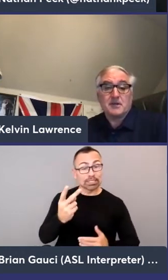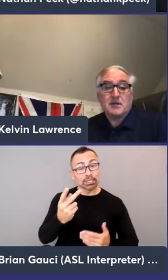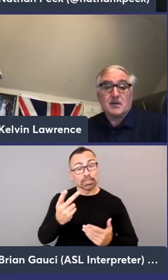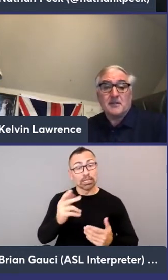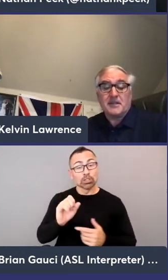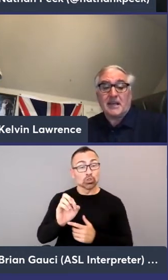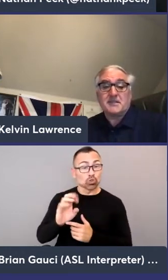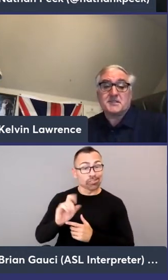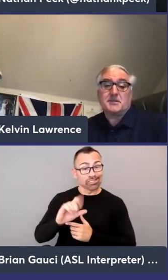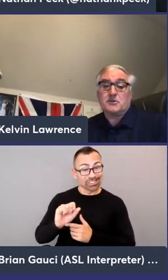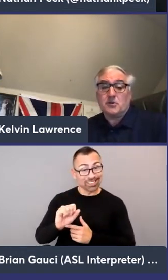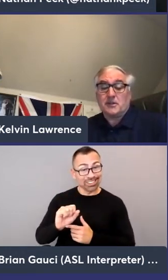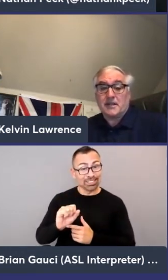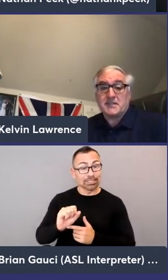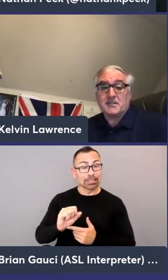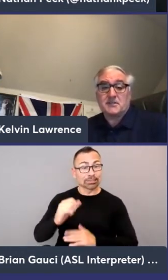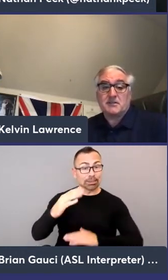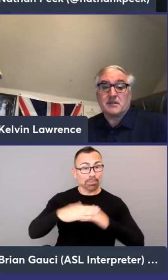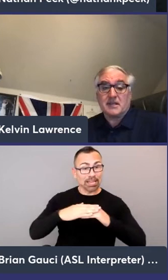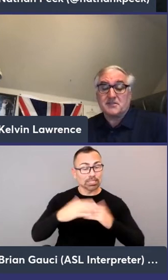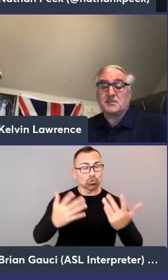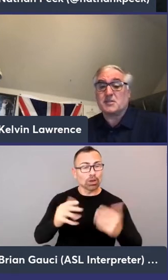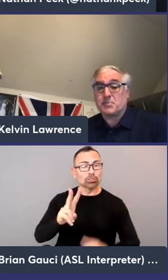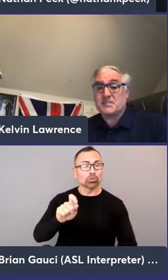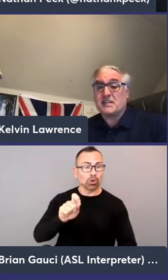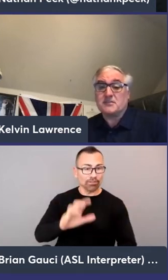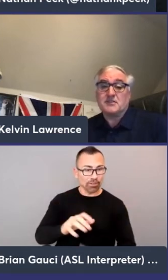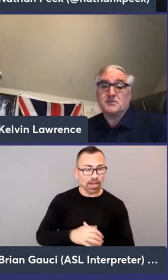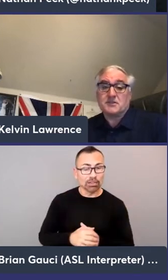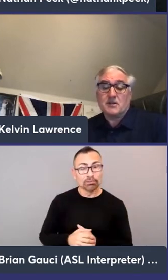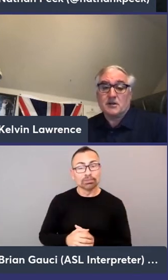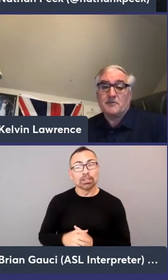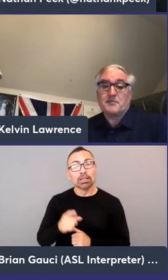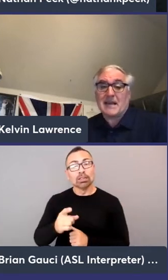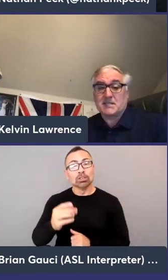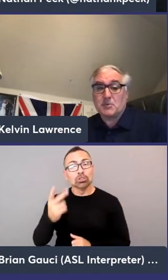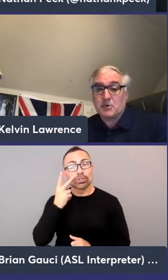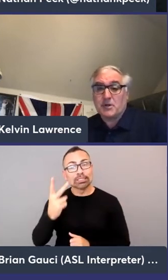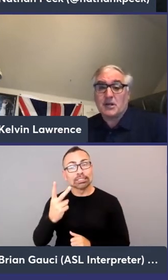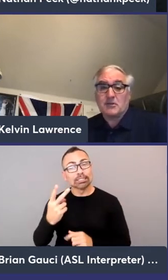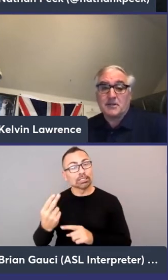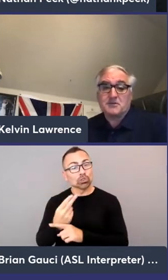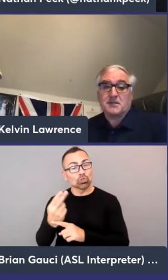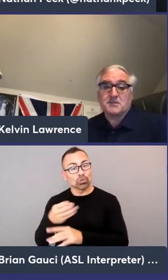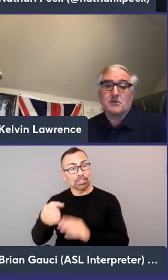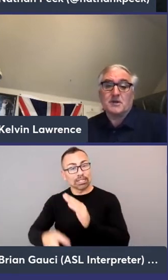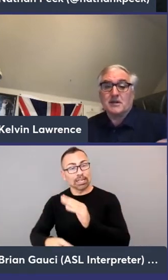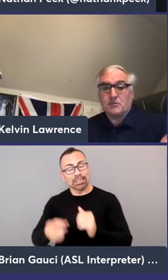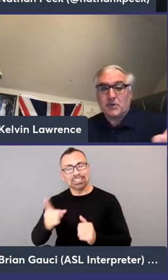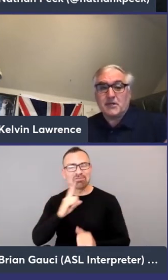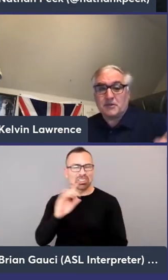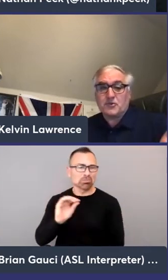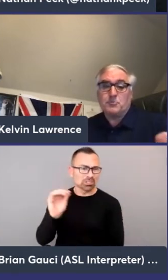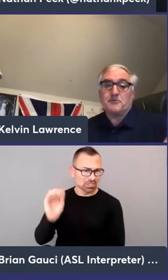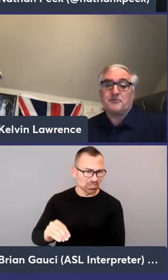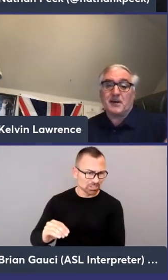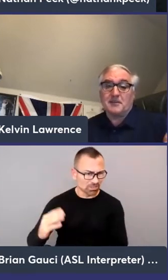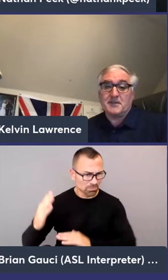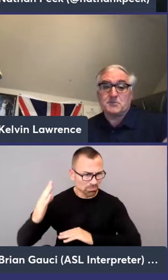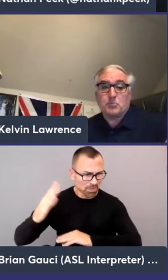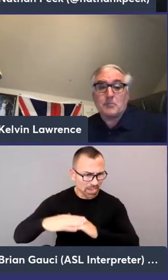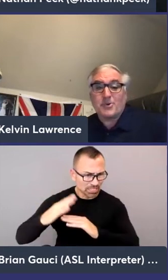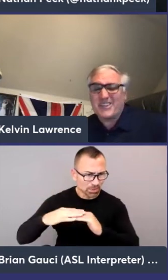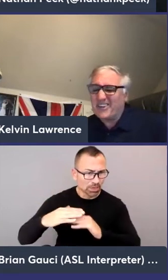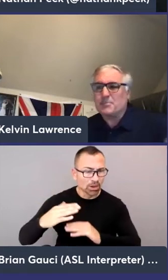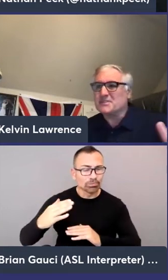2.5. The NCU utilization is just a percentage of the maximum that we're currently using. So we know that 2.5